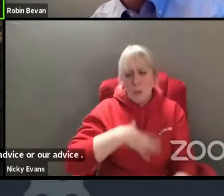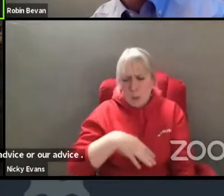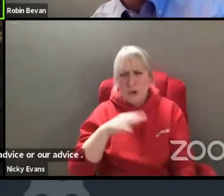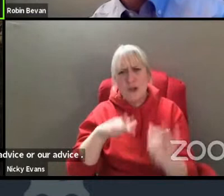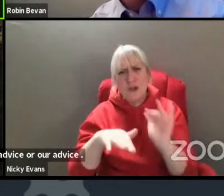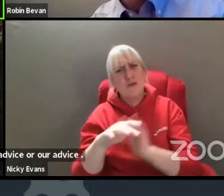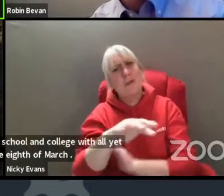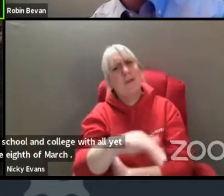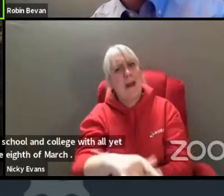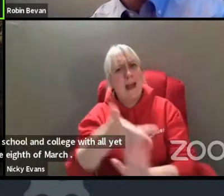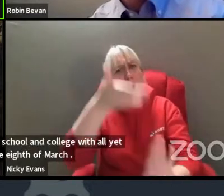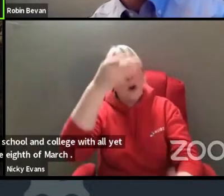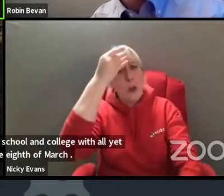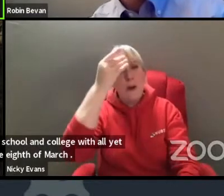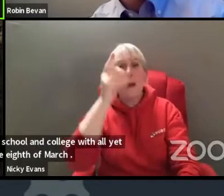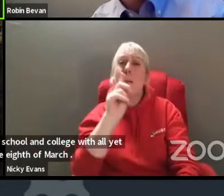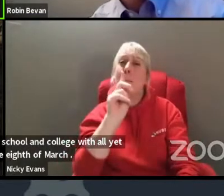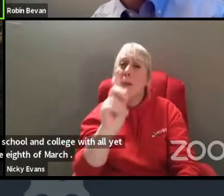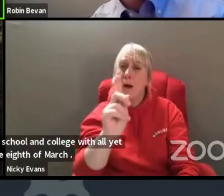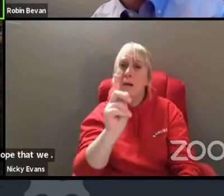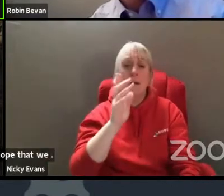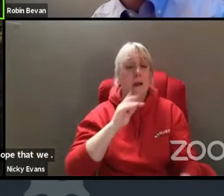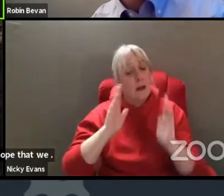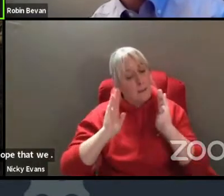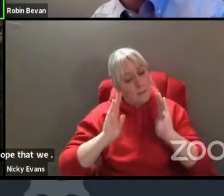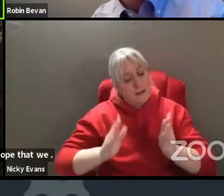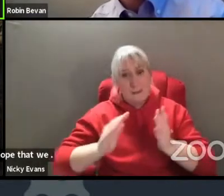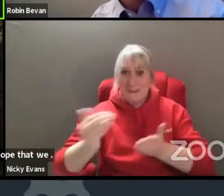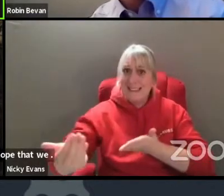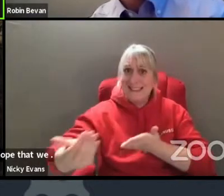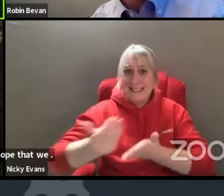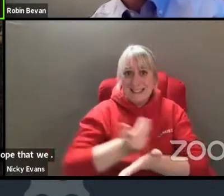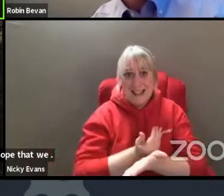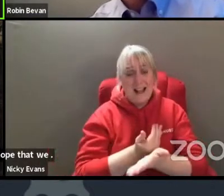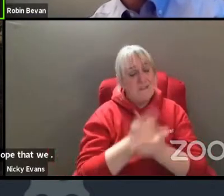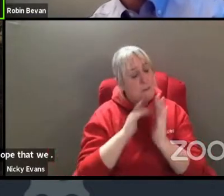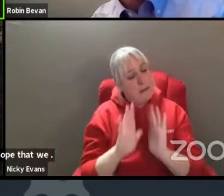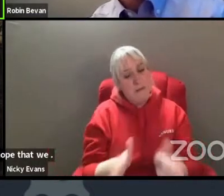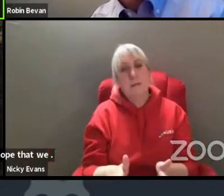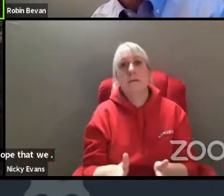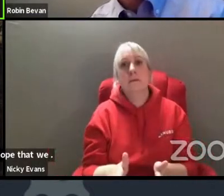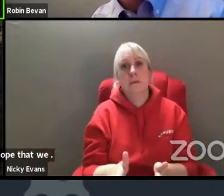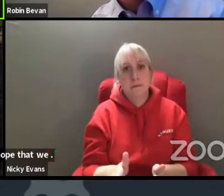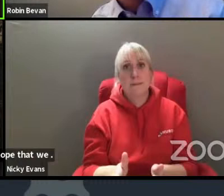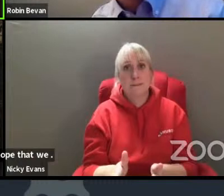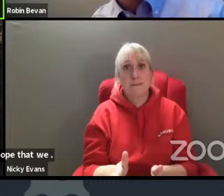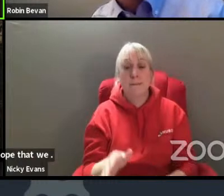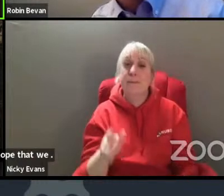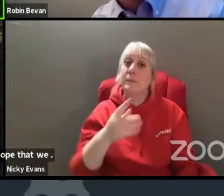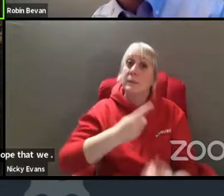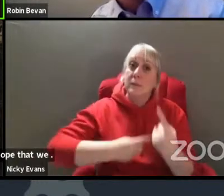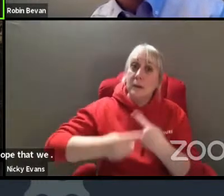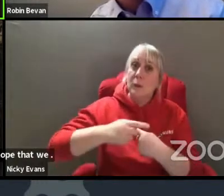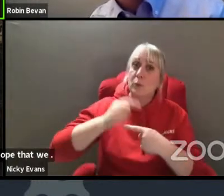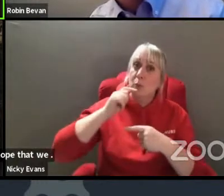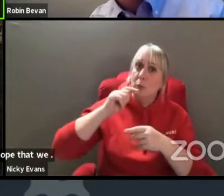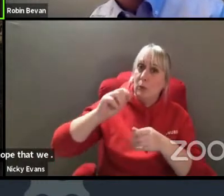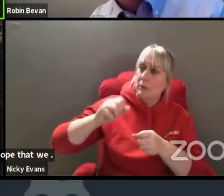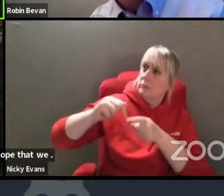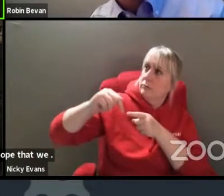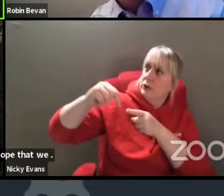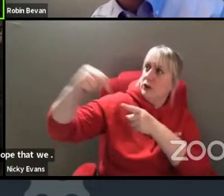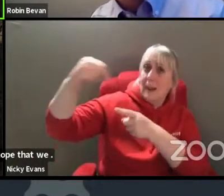learning, but we want a safe and sustainable school opening. So we will also hold the government to account if